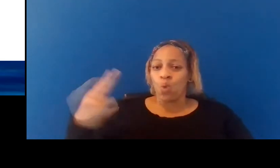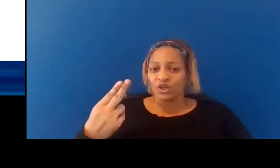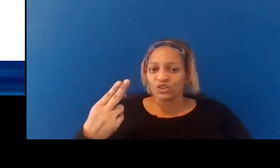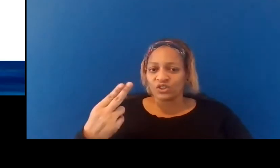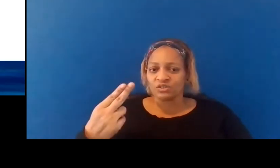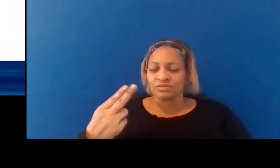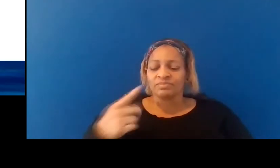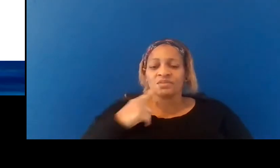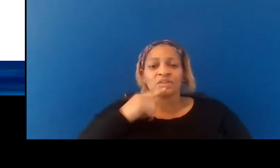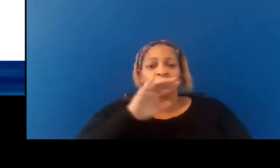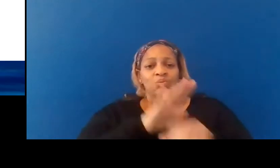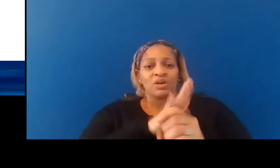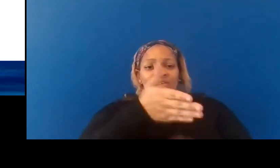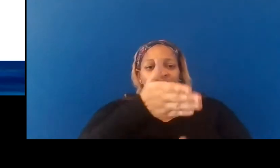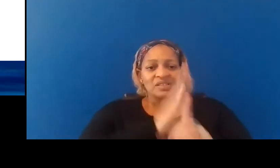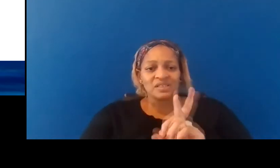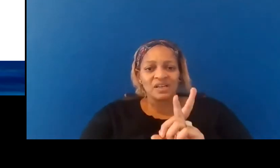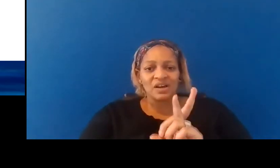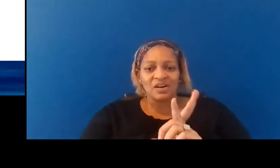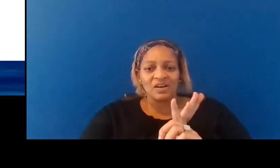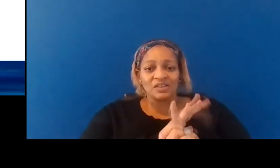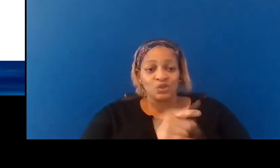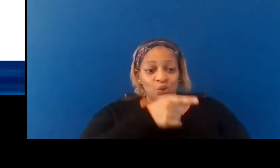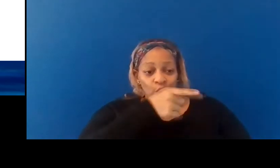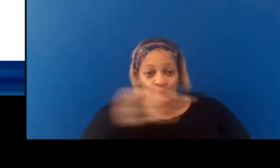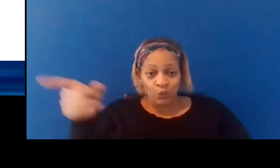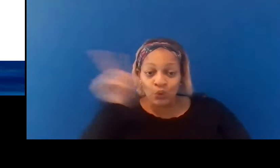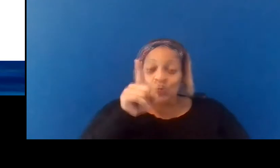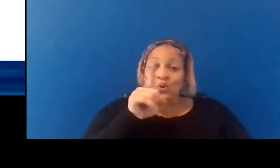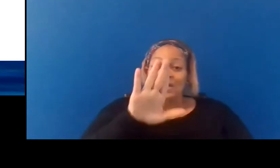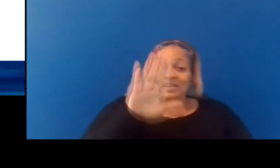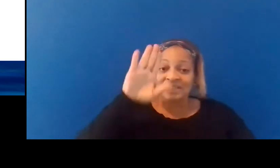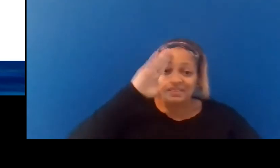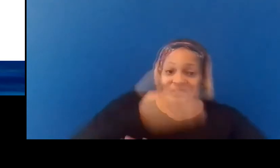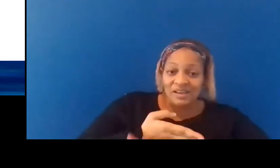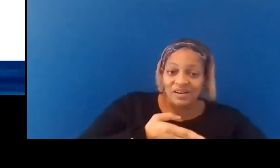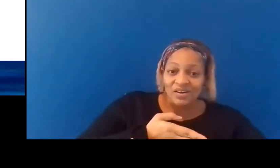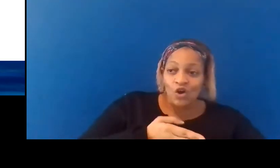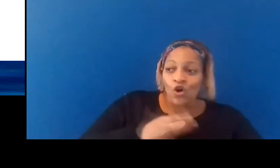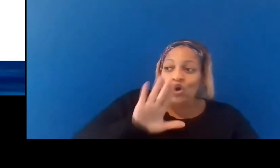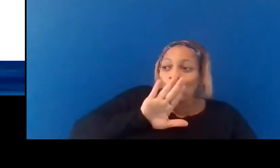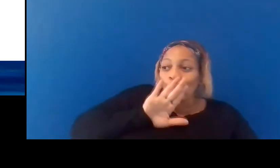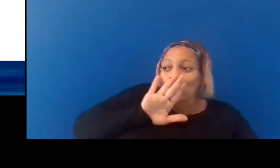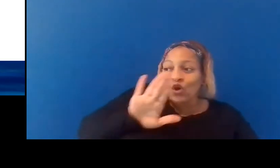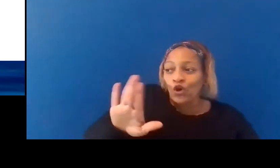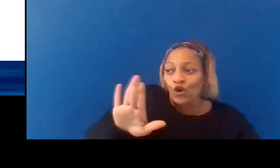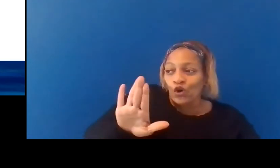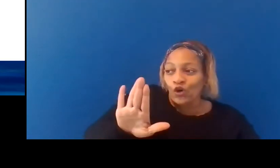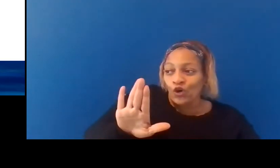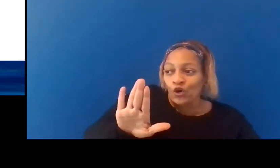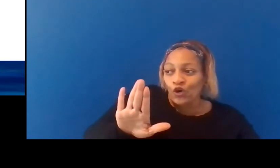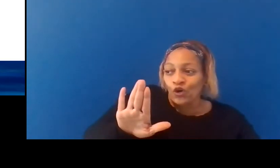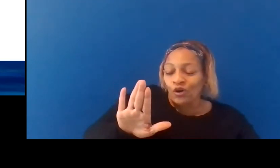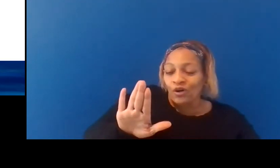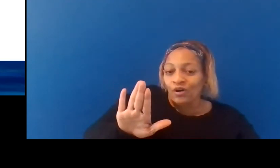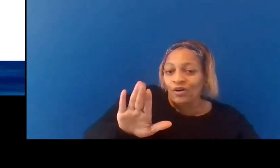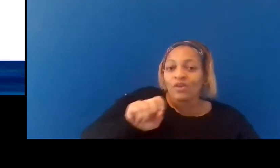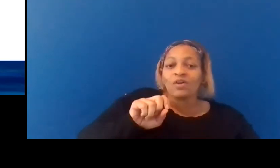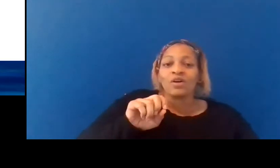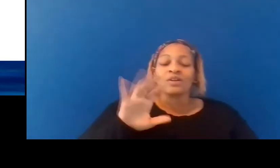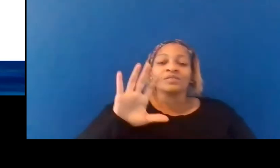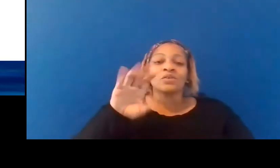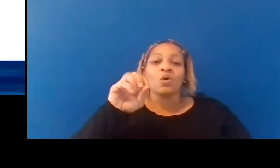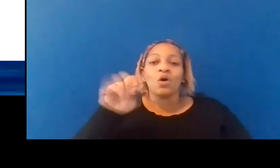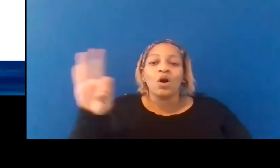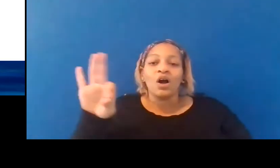son, her offspring. Whoa, what did he just say? He just changed the gender. And I